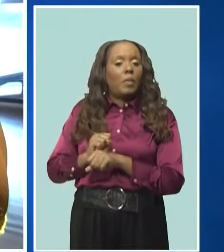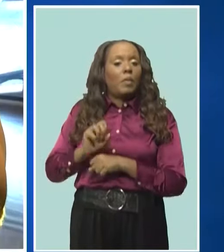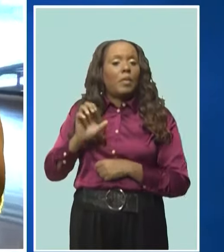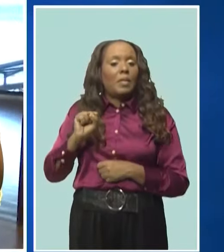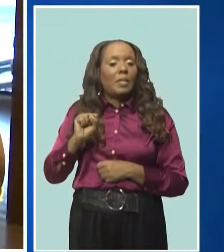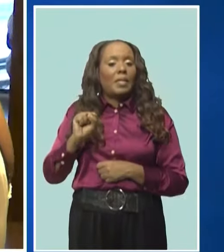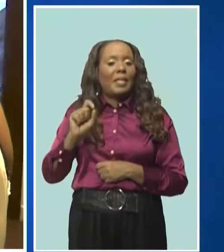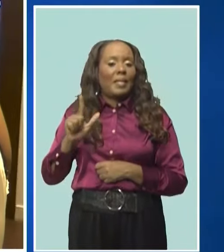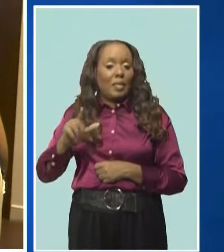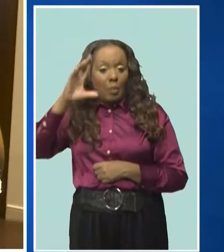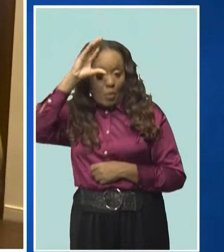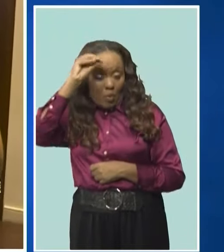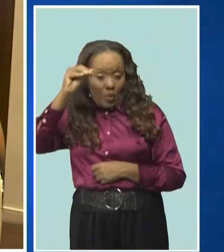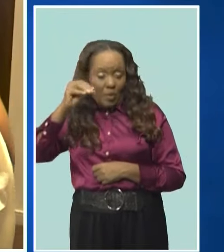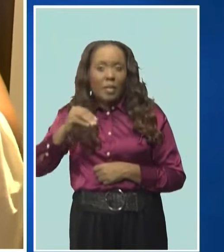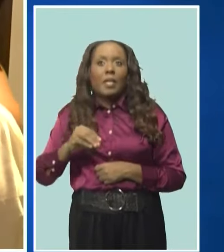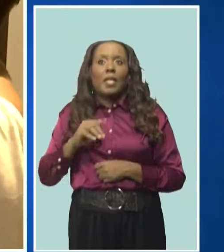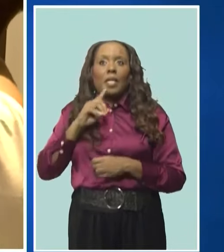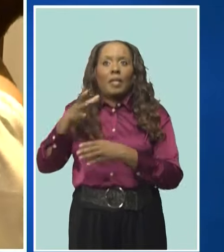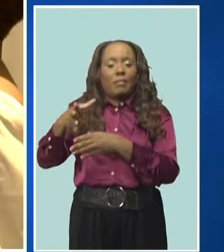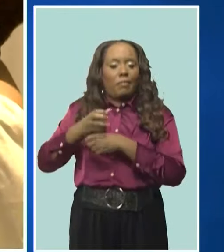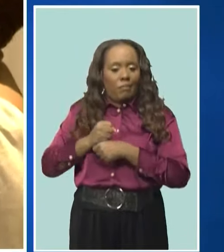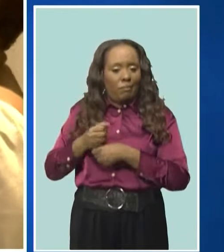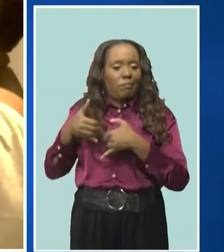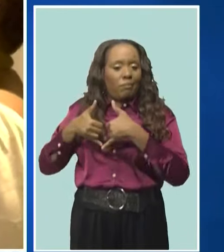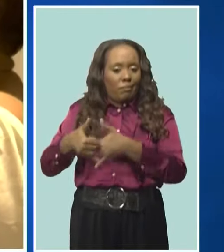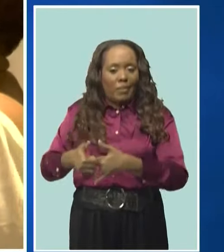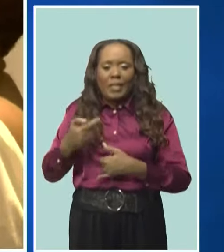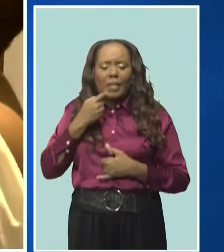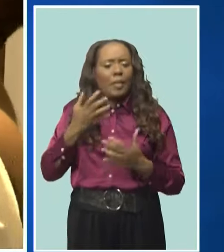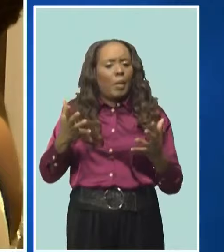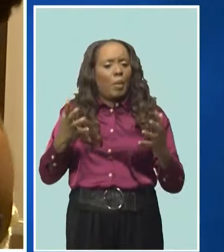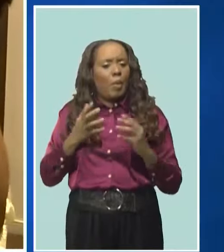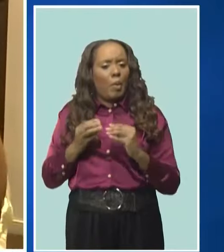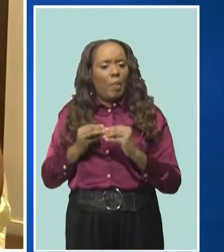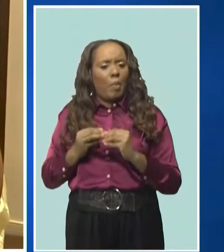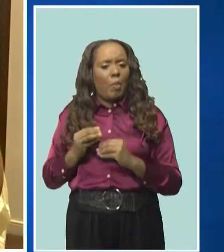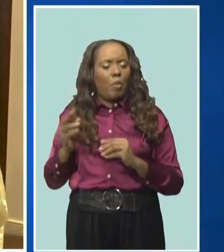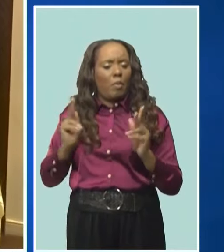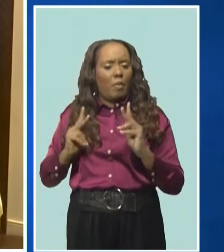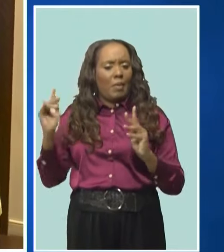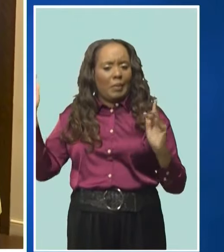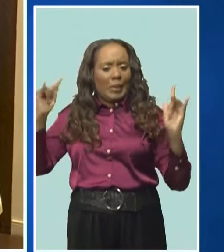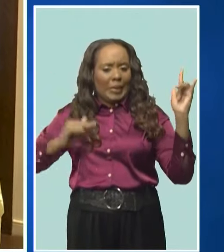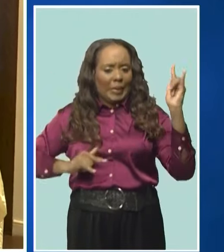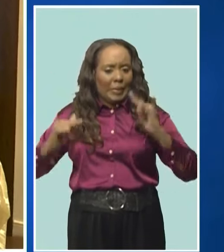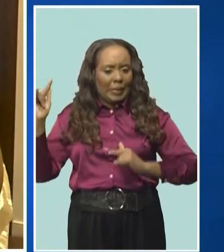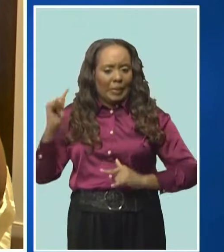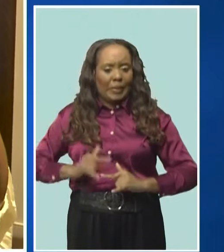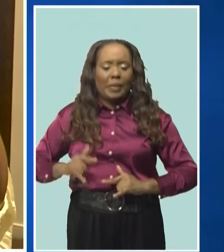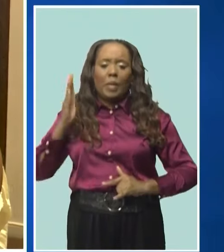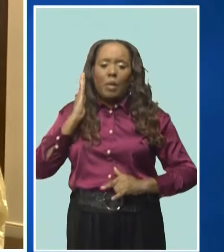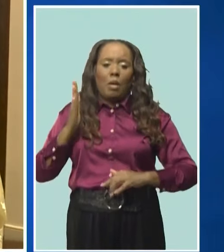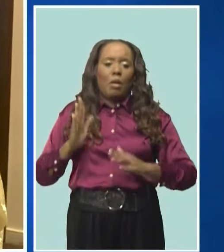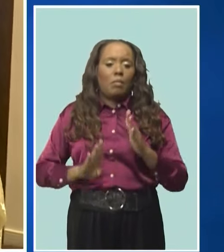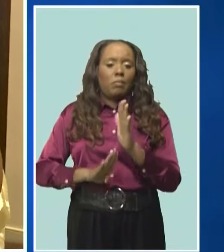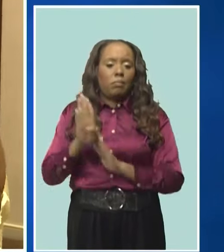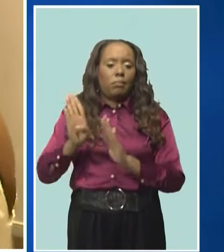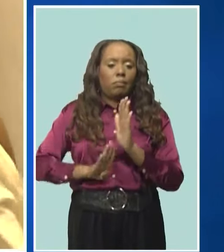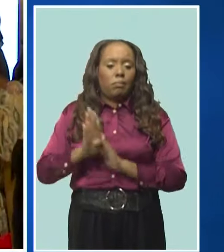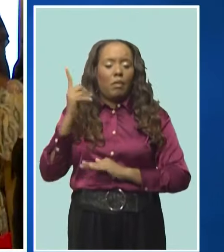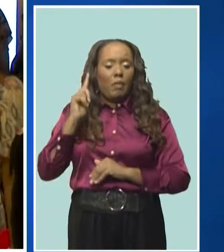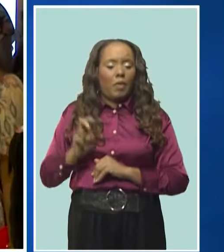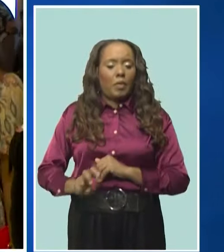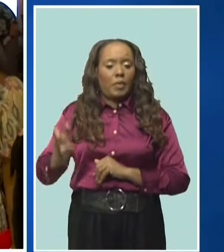his achievements. He was said increasing airline seats to Barbados is part of a strategy which will provide sustainable growth for